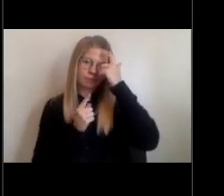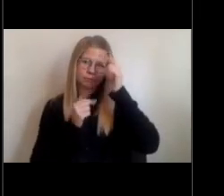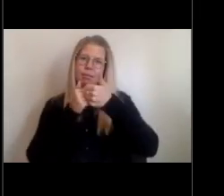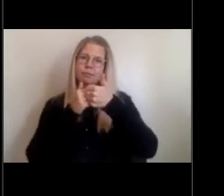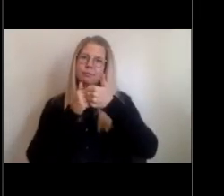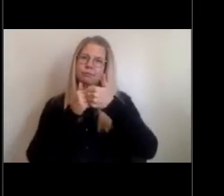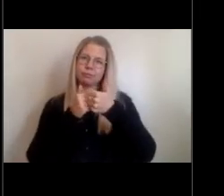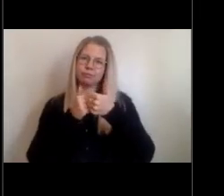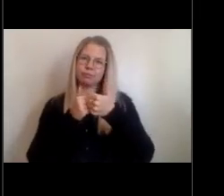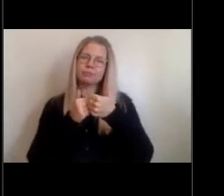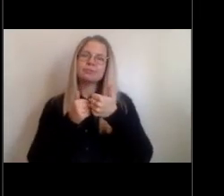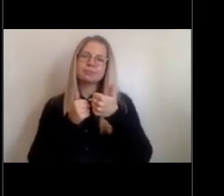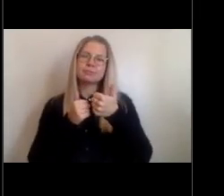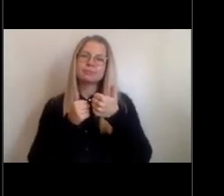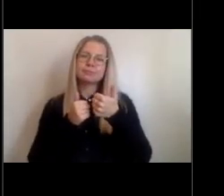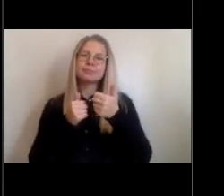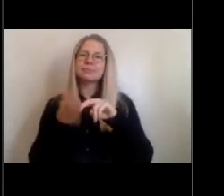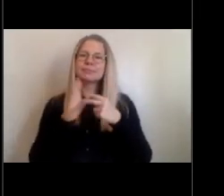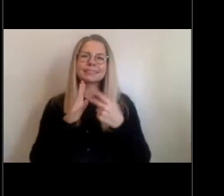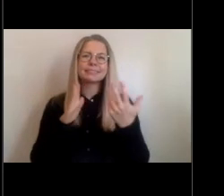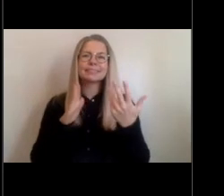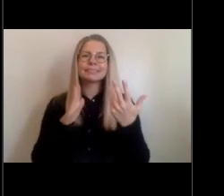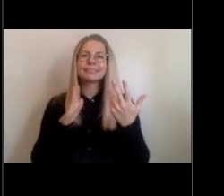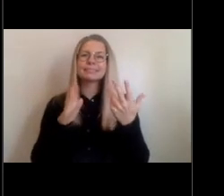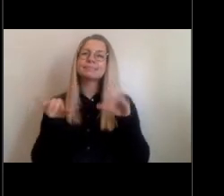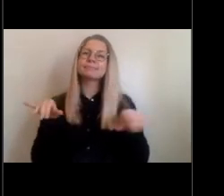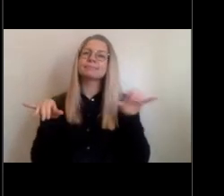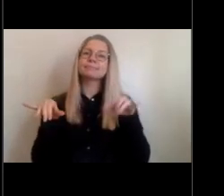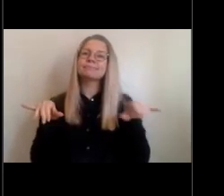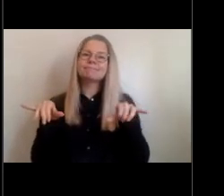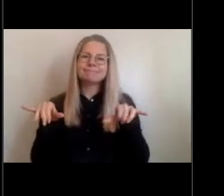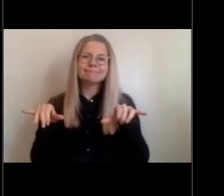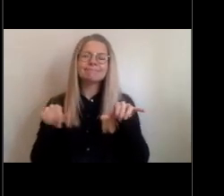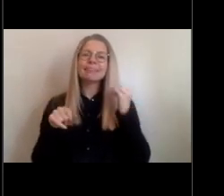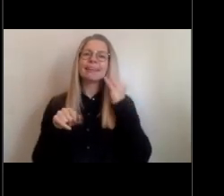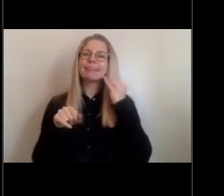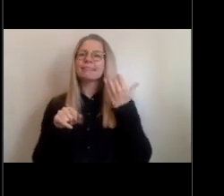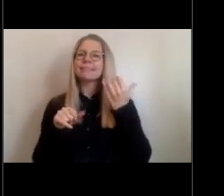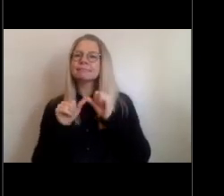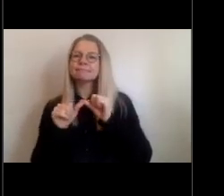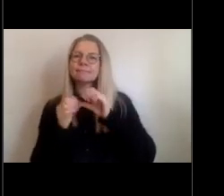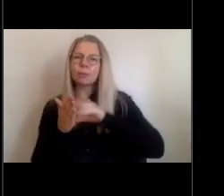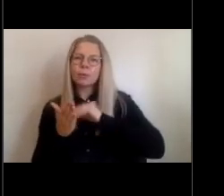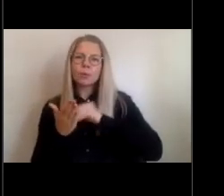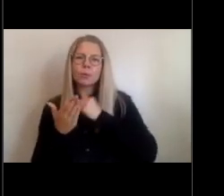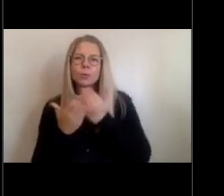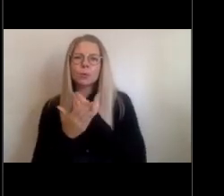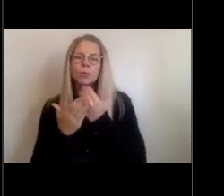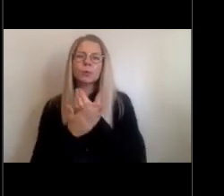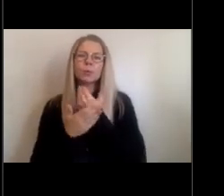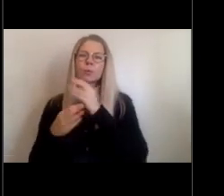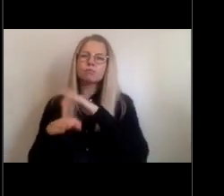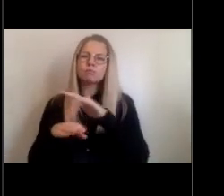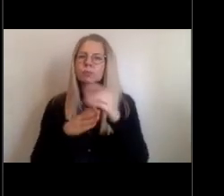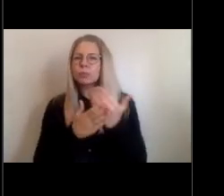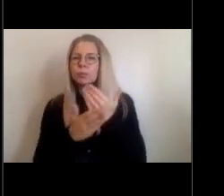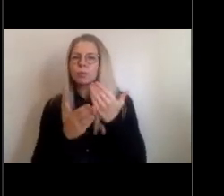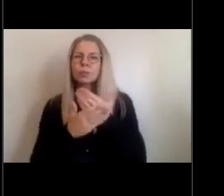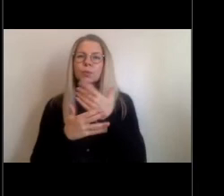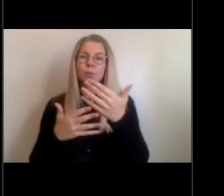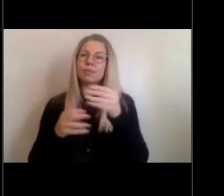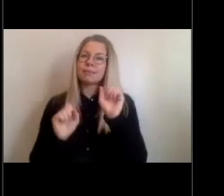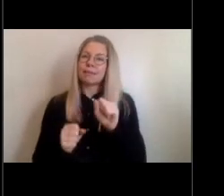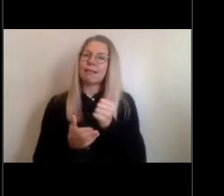new learning can be helpful for helping you to age well. We think it could potentially help protect the brain. We know